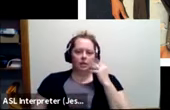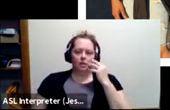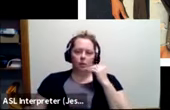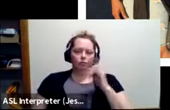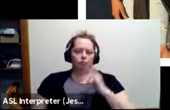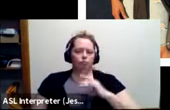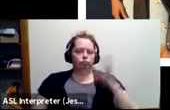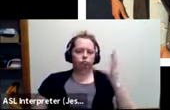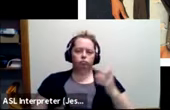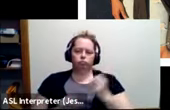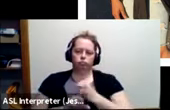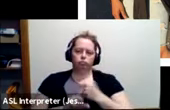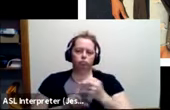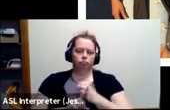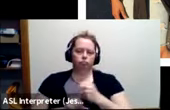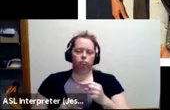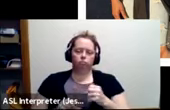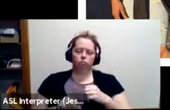around the internet.